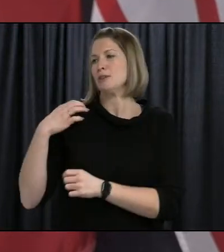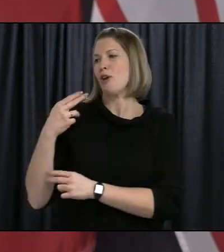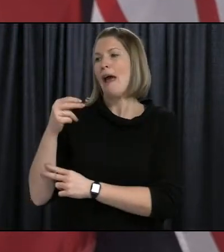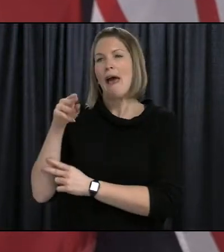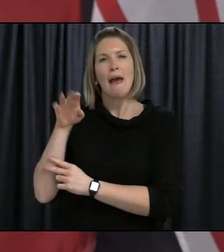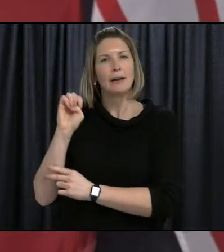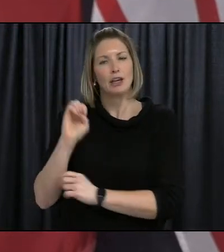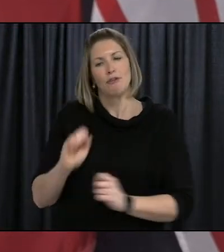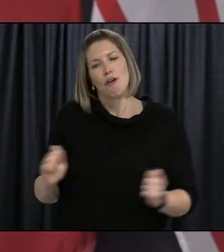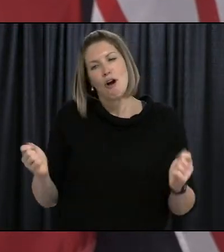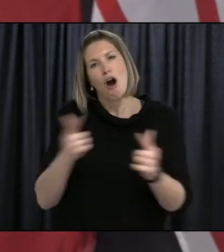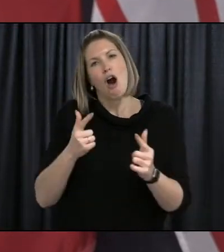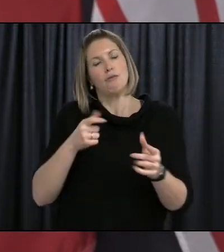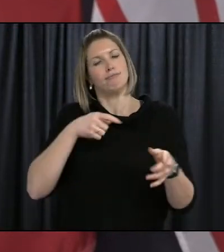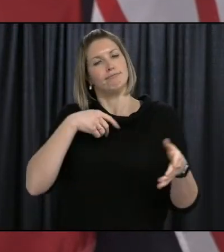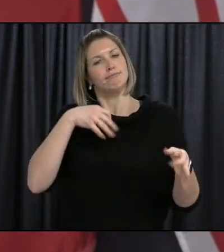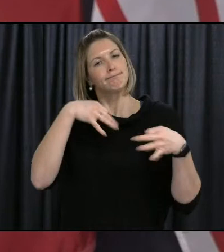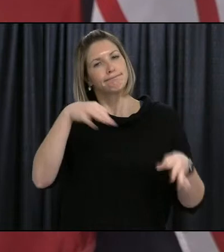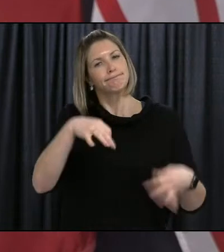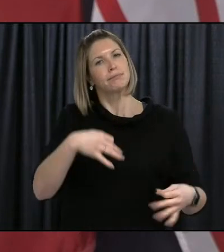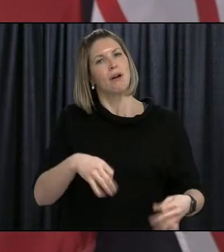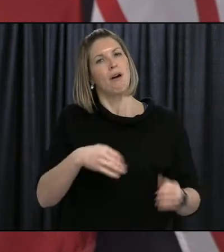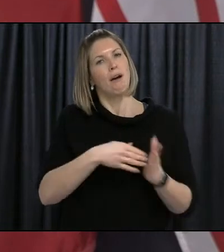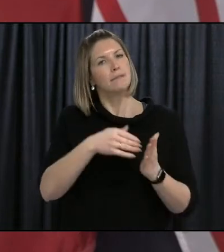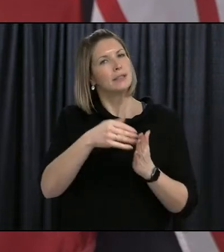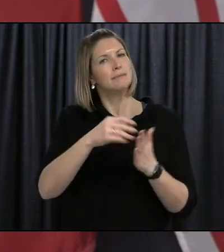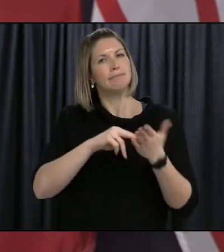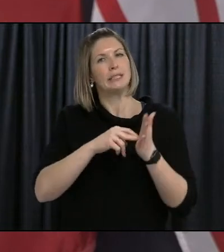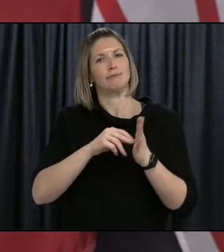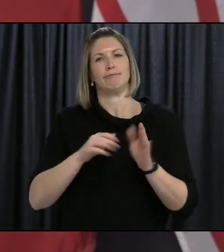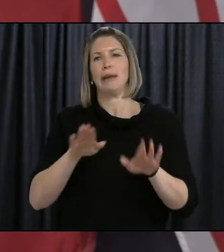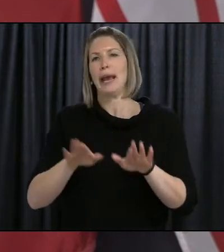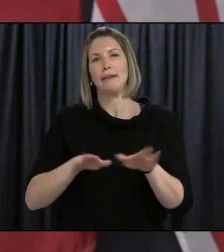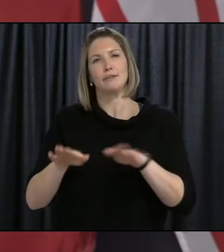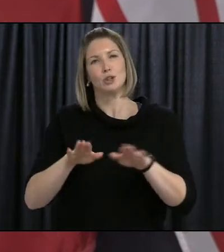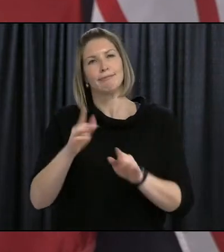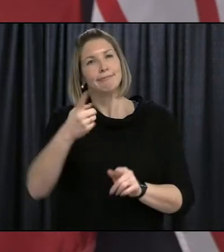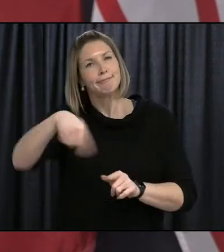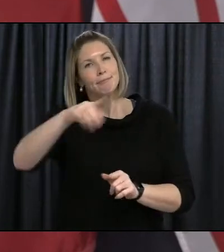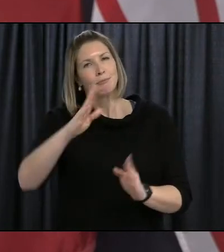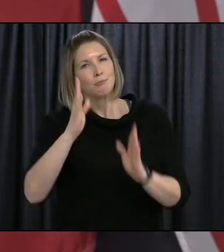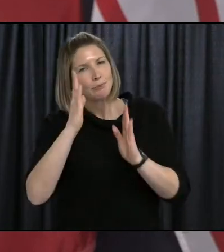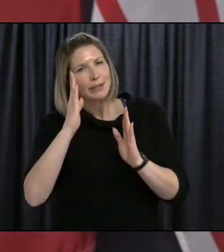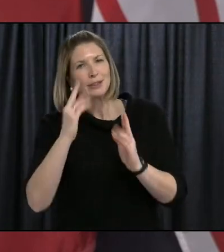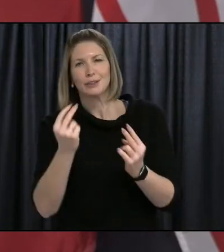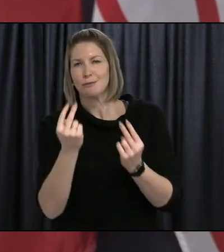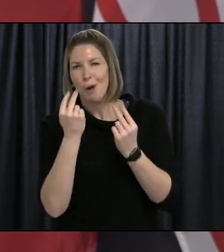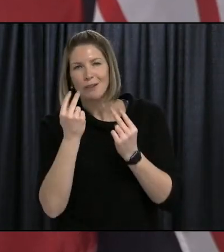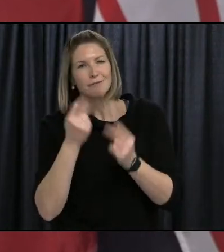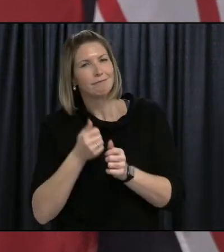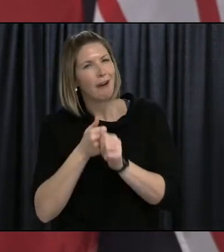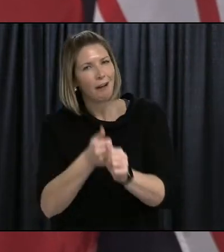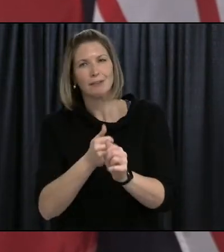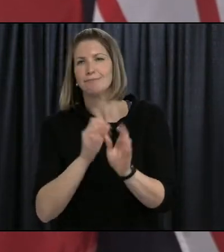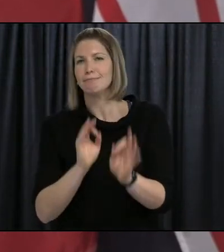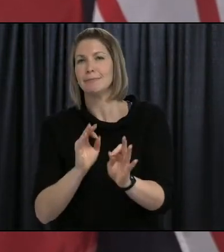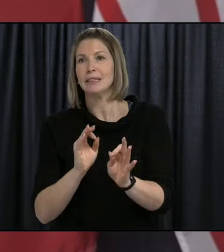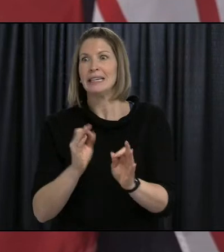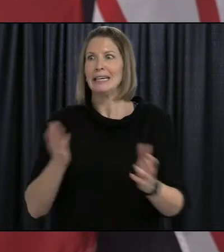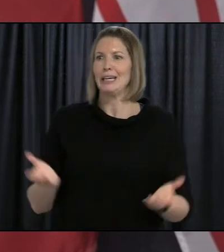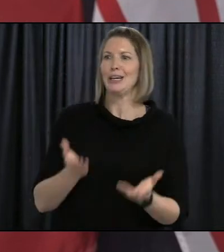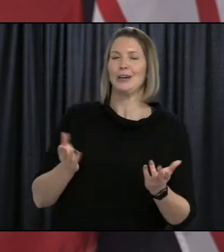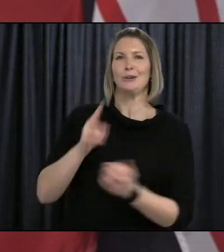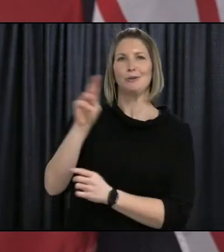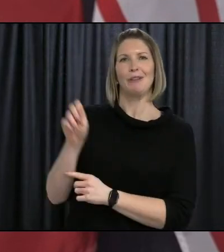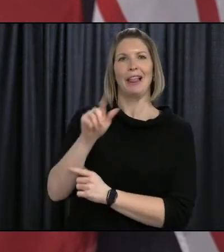the country, we must be very thankful to be in the situation we're in and have the sense of normal life and activity in Newfoundland and Labrador that